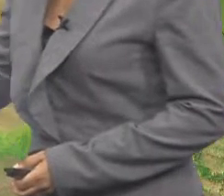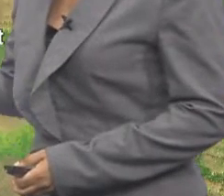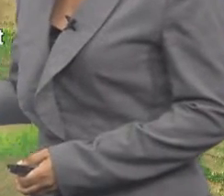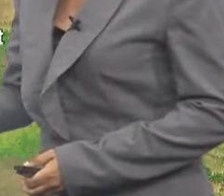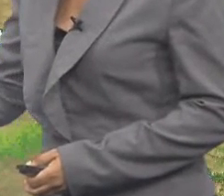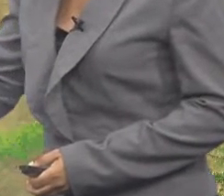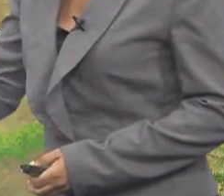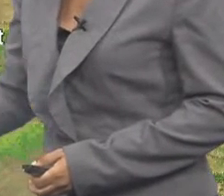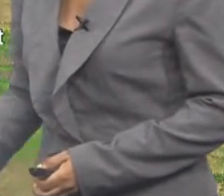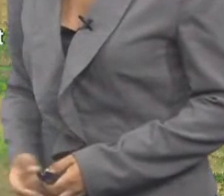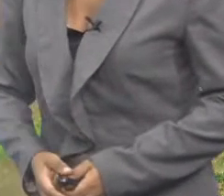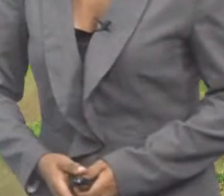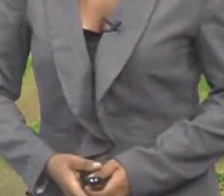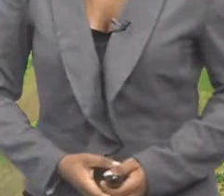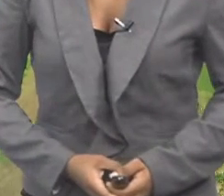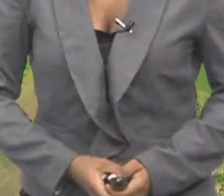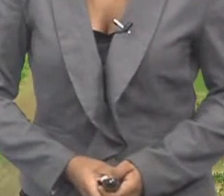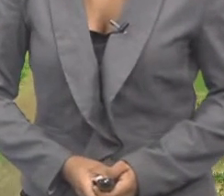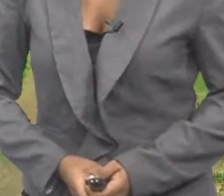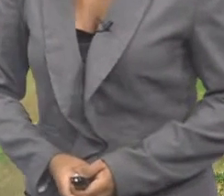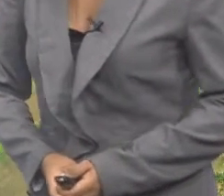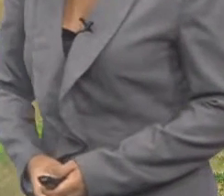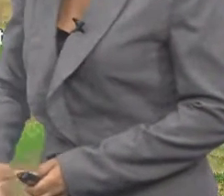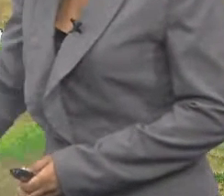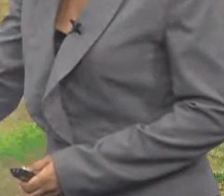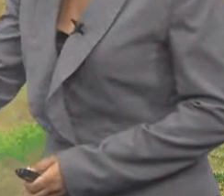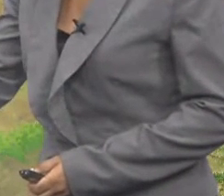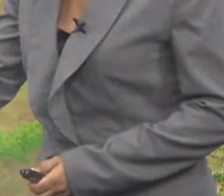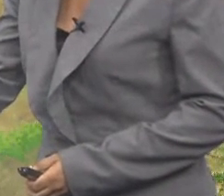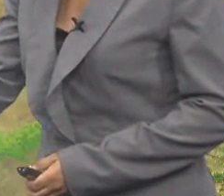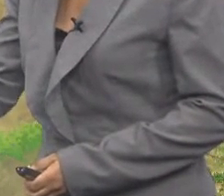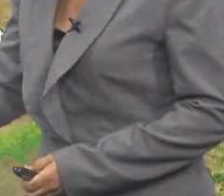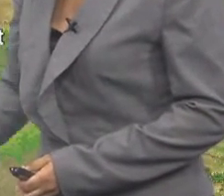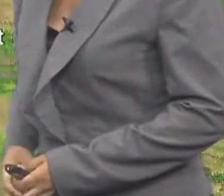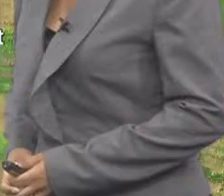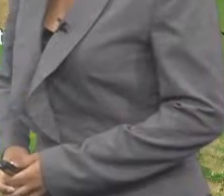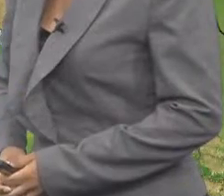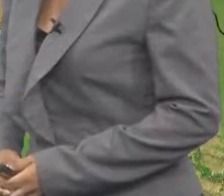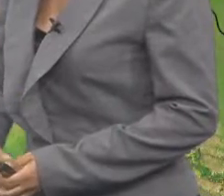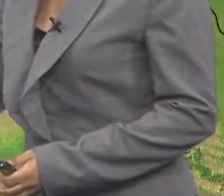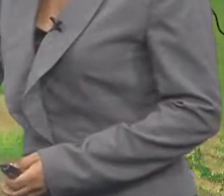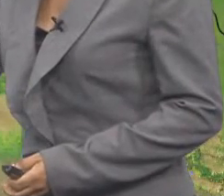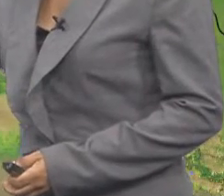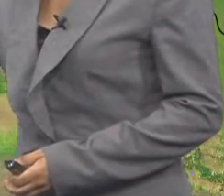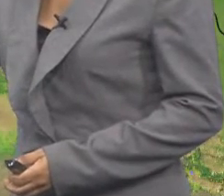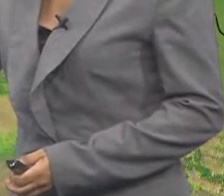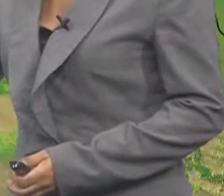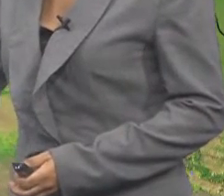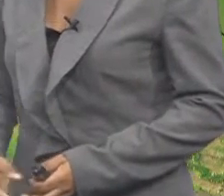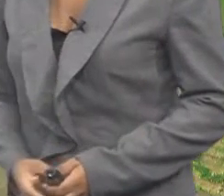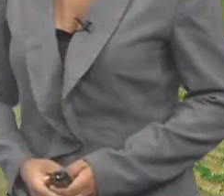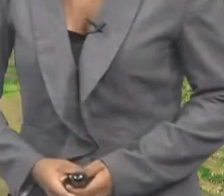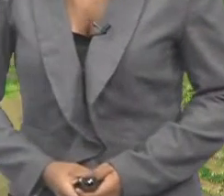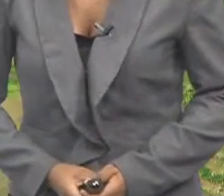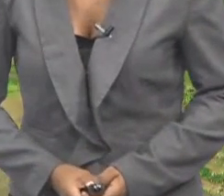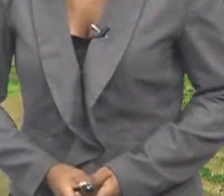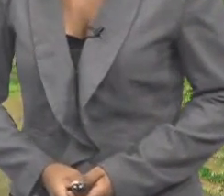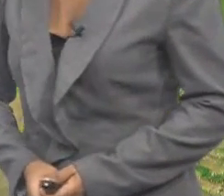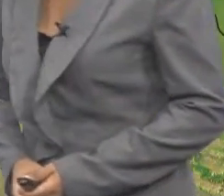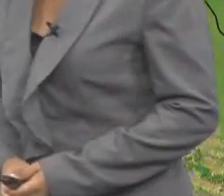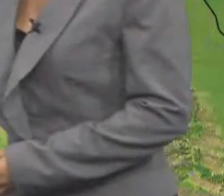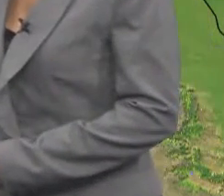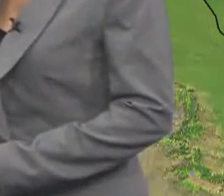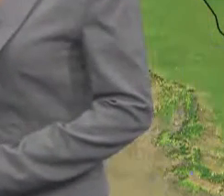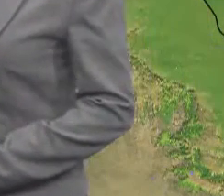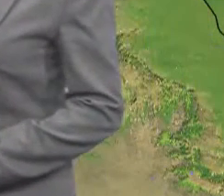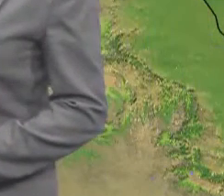Southern Southeast Gauteng, ranging between 16 degrees Celsius at Good Hope to about 19 degrees Celsius at